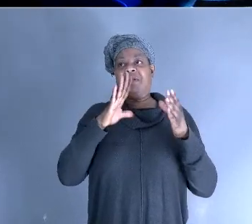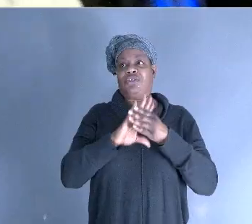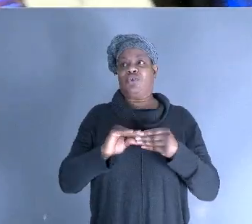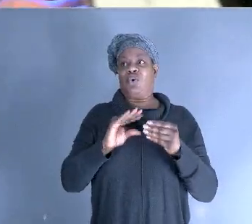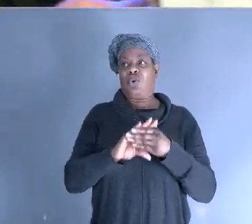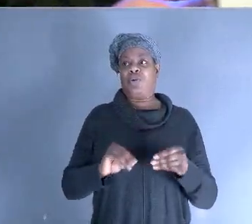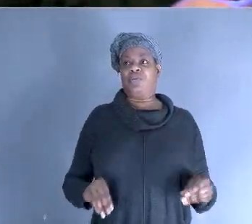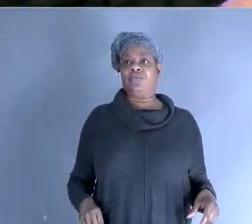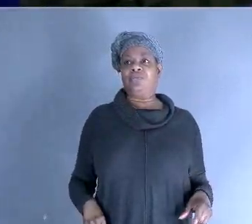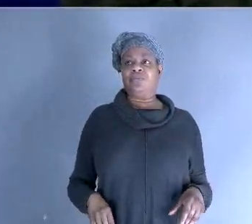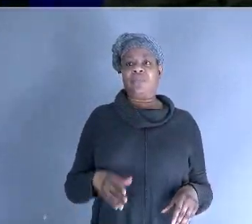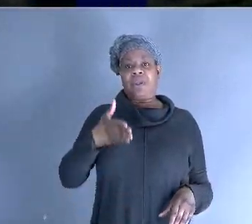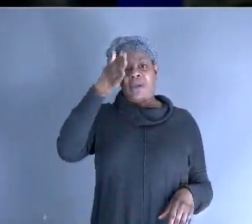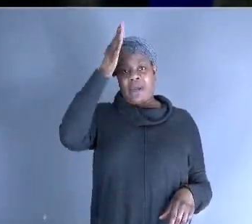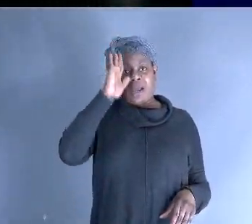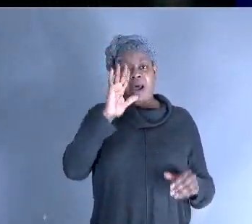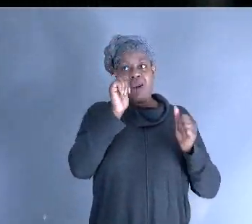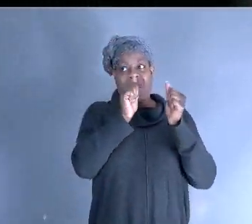God is with them.